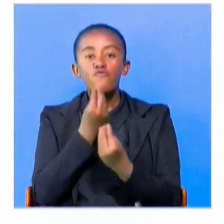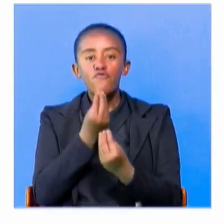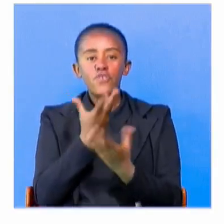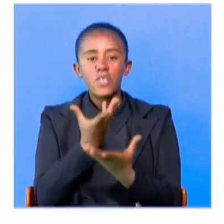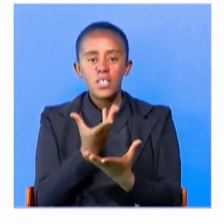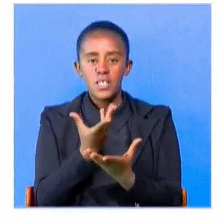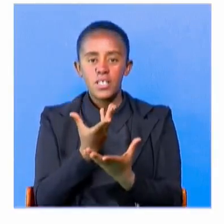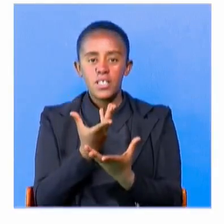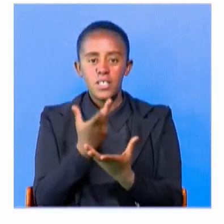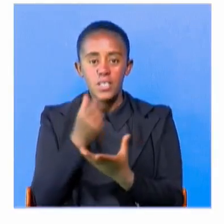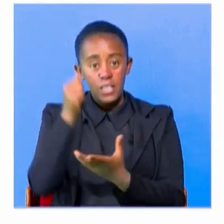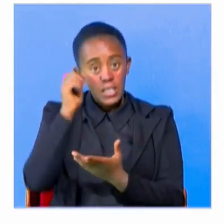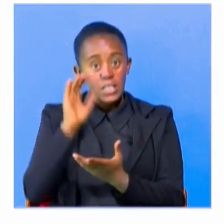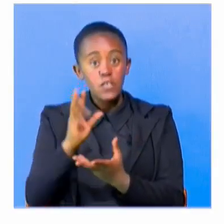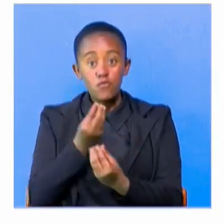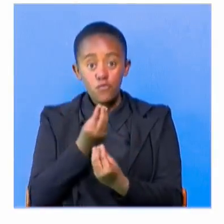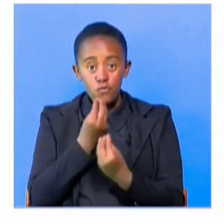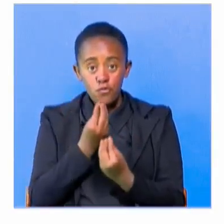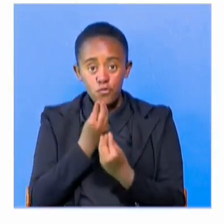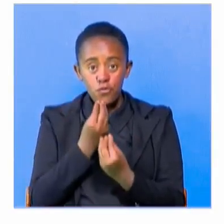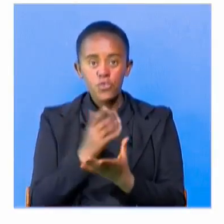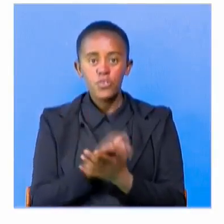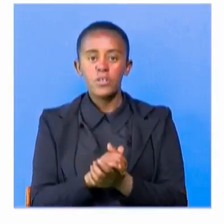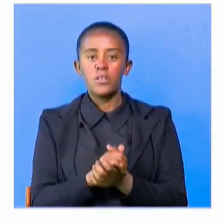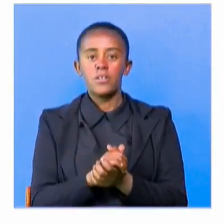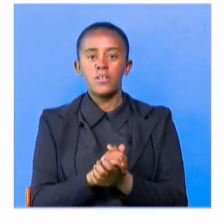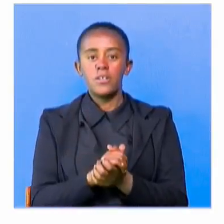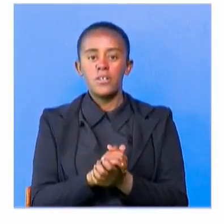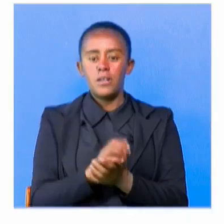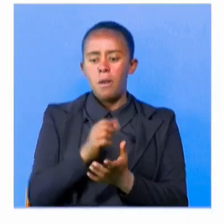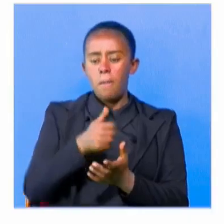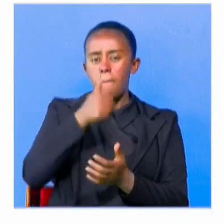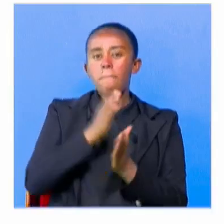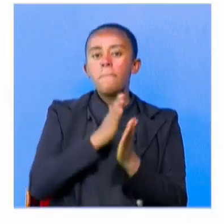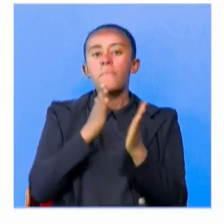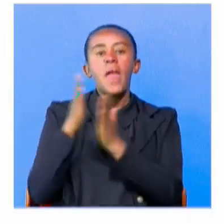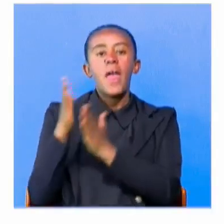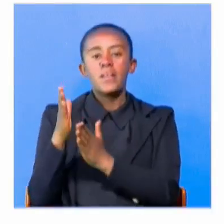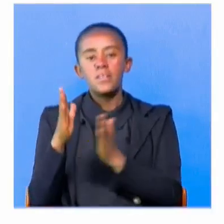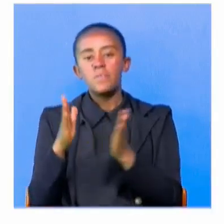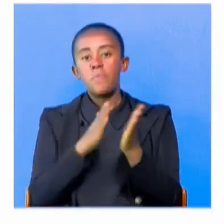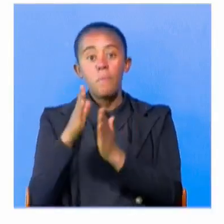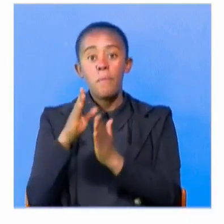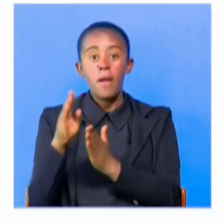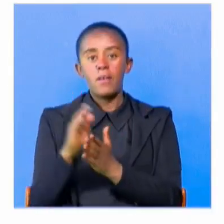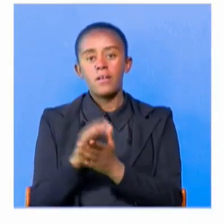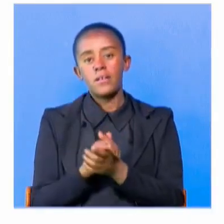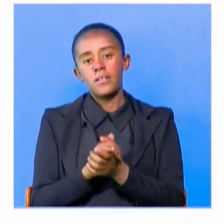wet is, and then prepared.